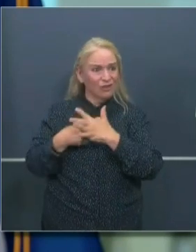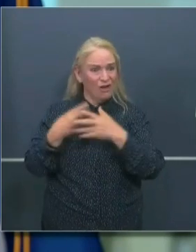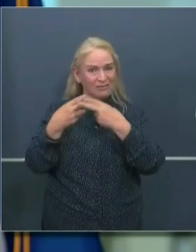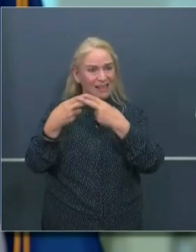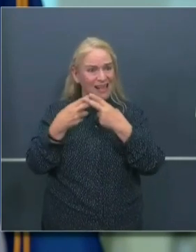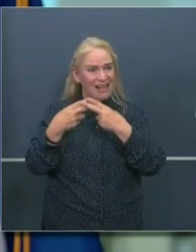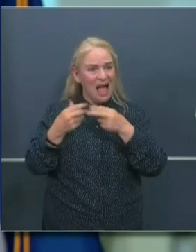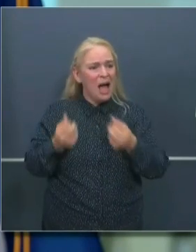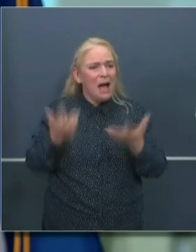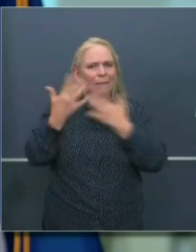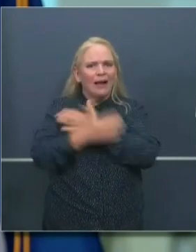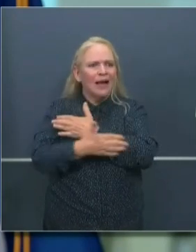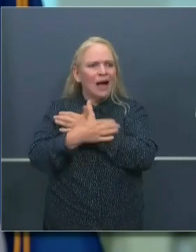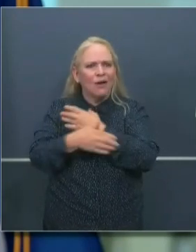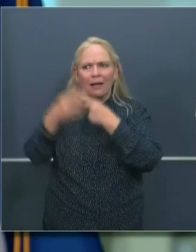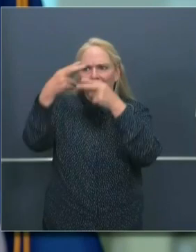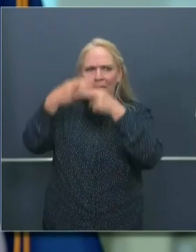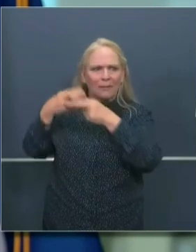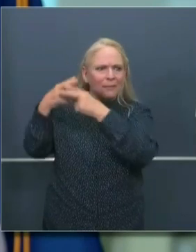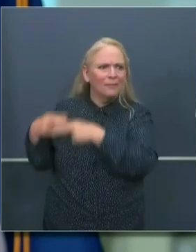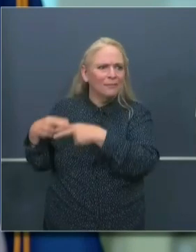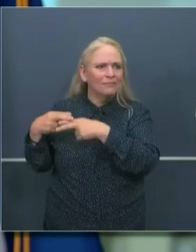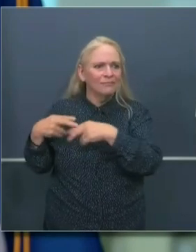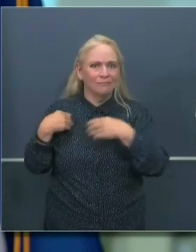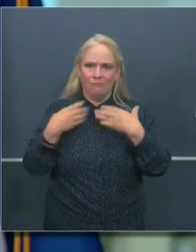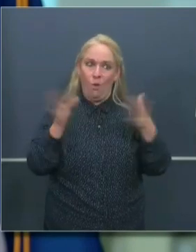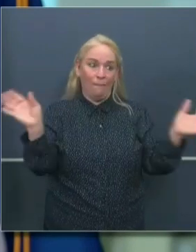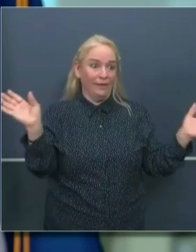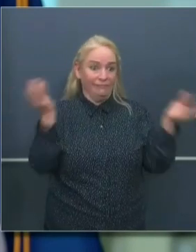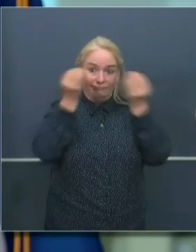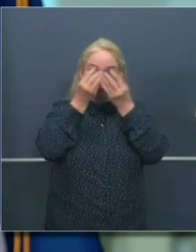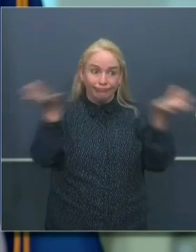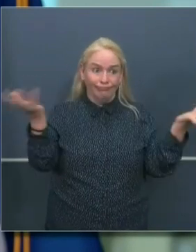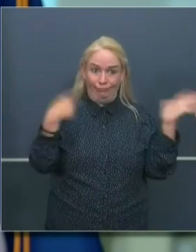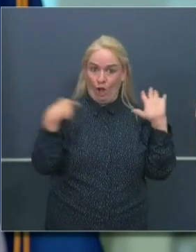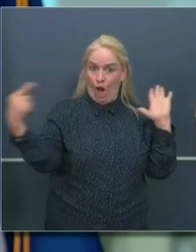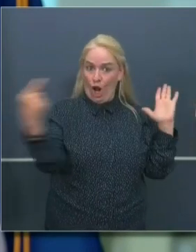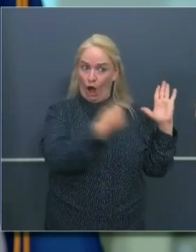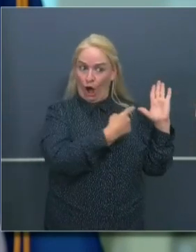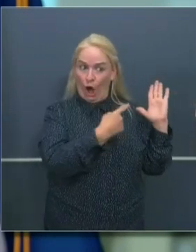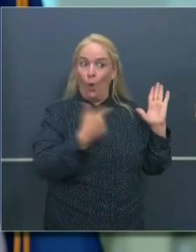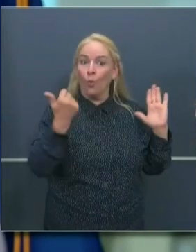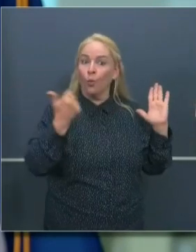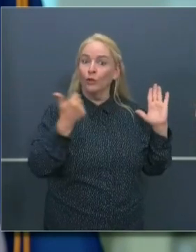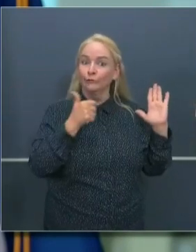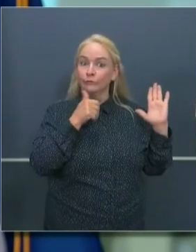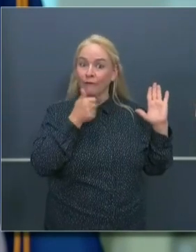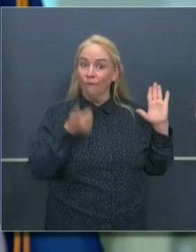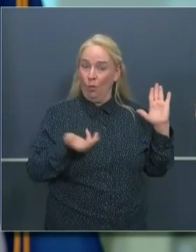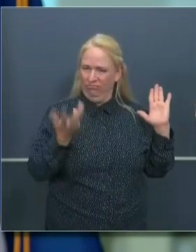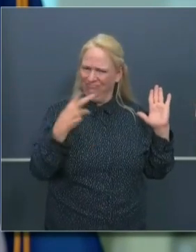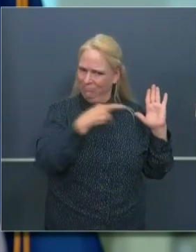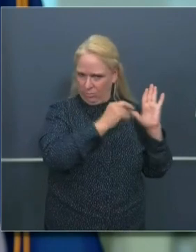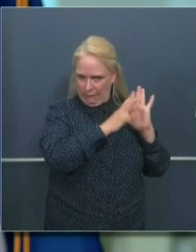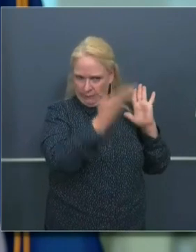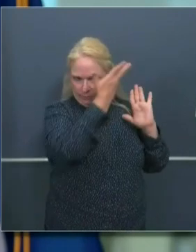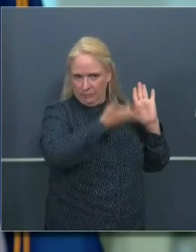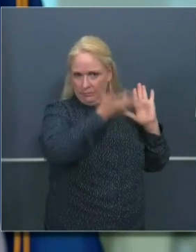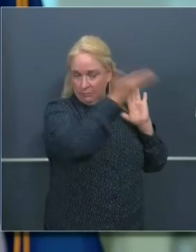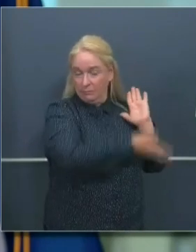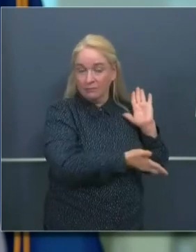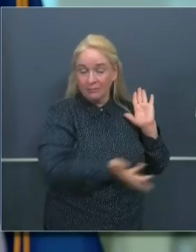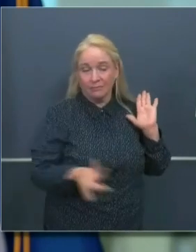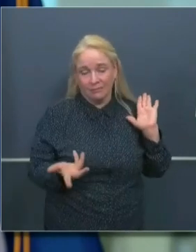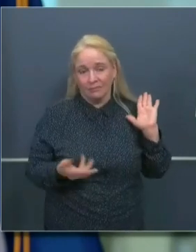counties, including Fresno, that presumably is acting today based upon the input that they provided us this morning